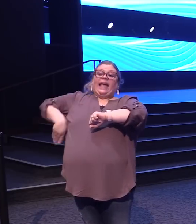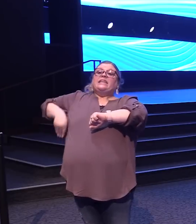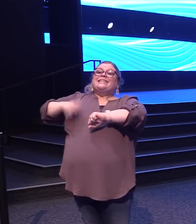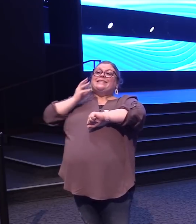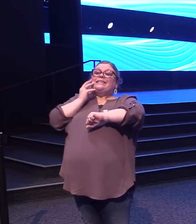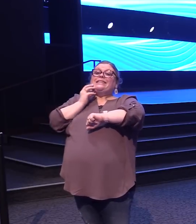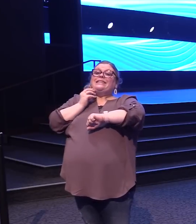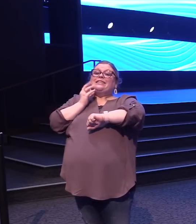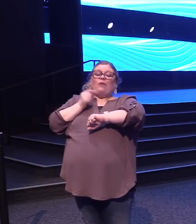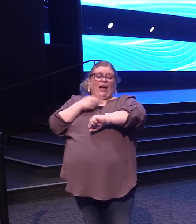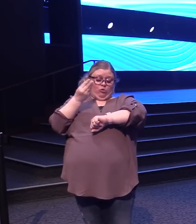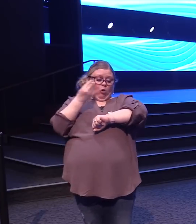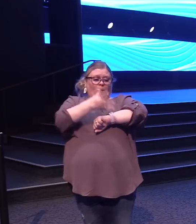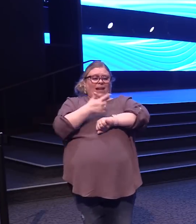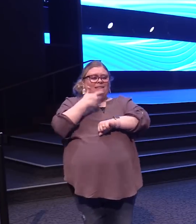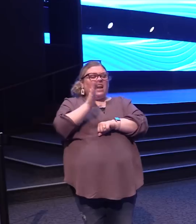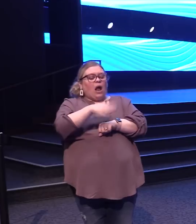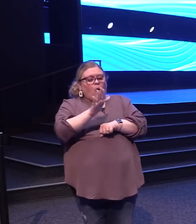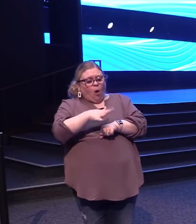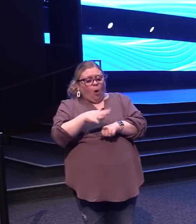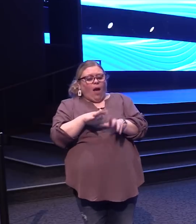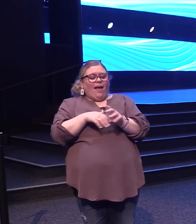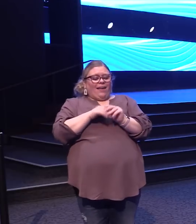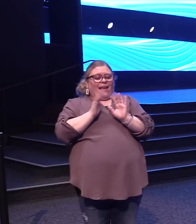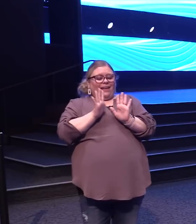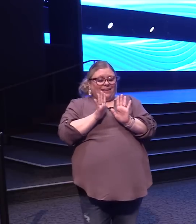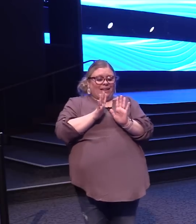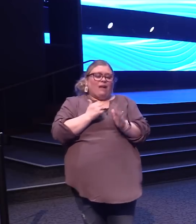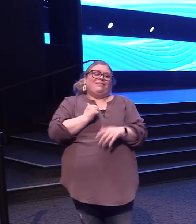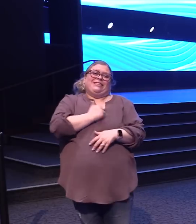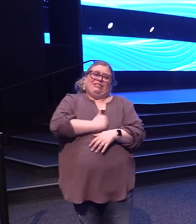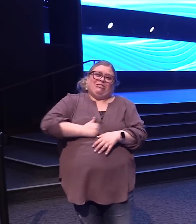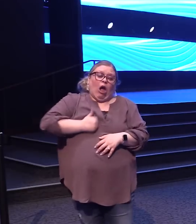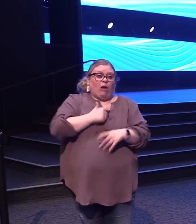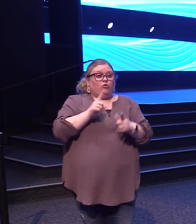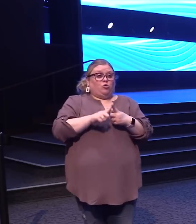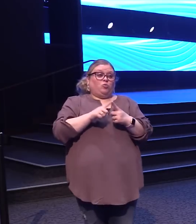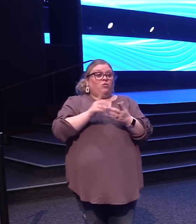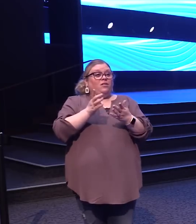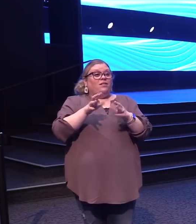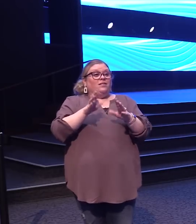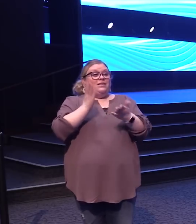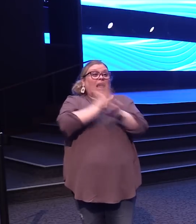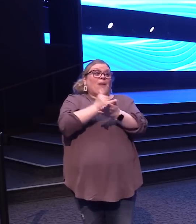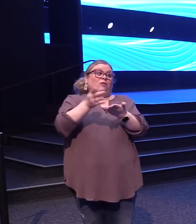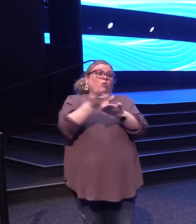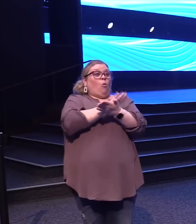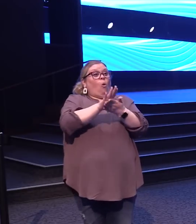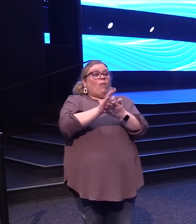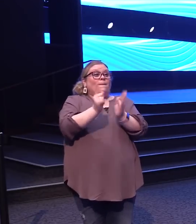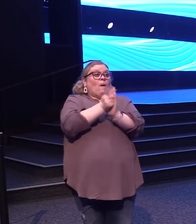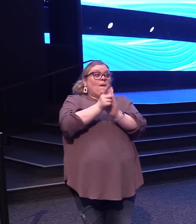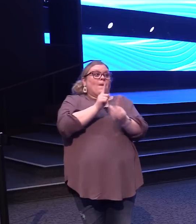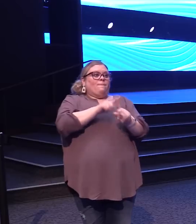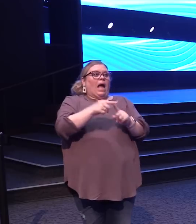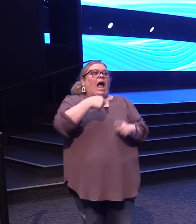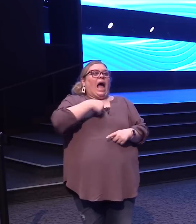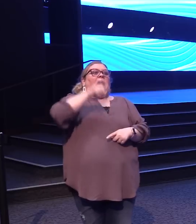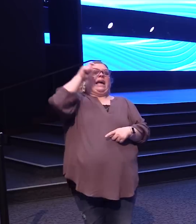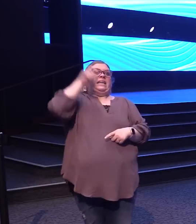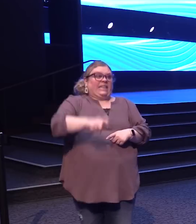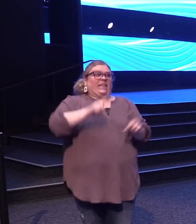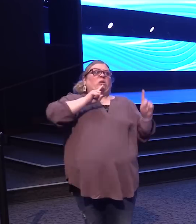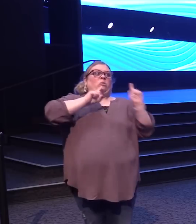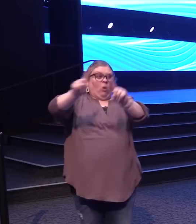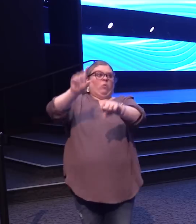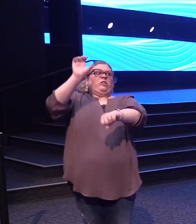late. So I told him that, okay, I'm terribly sorry to break up this holy moment, but you really need to take me to